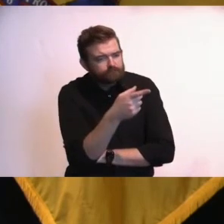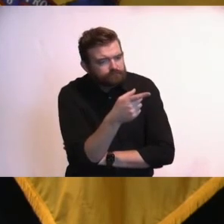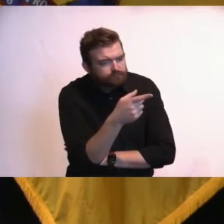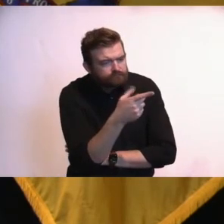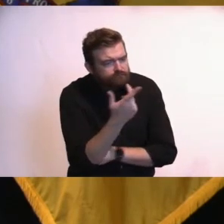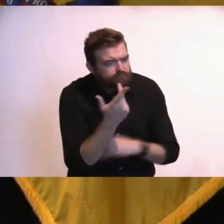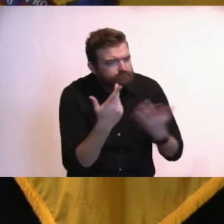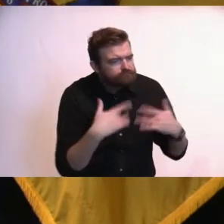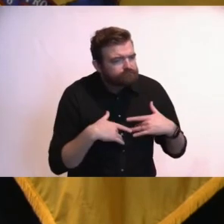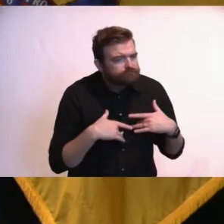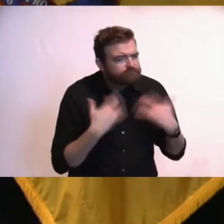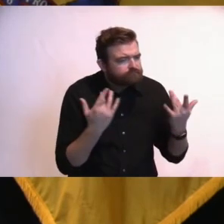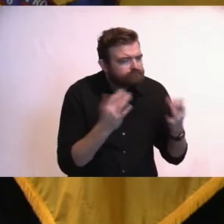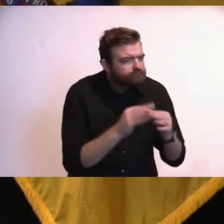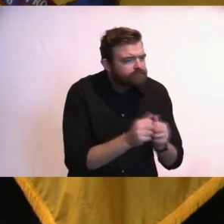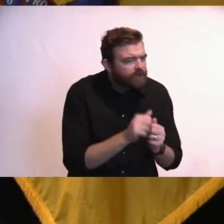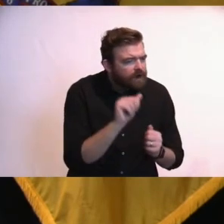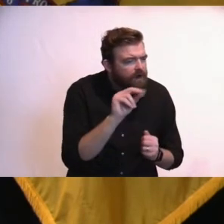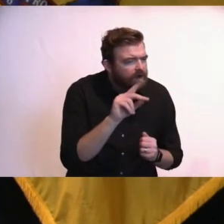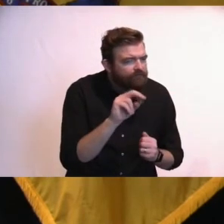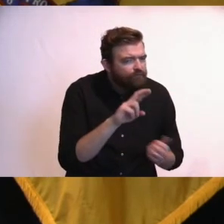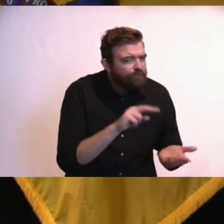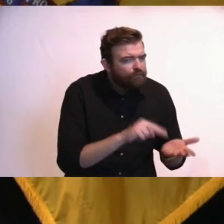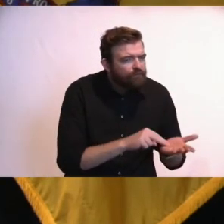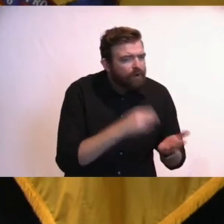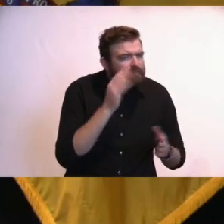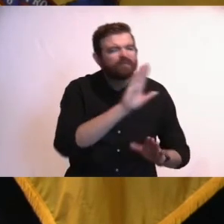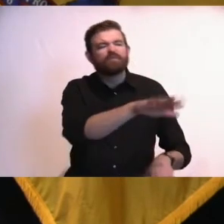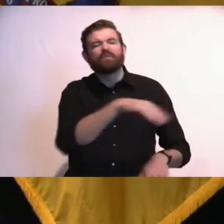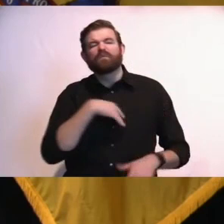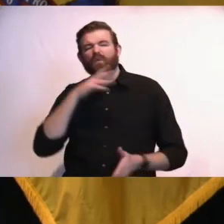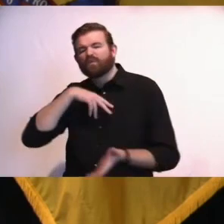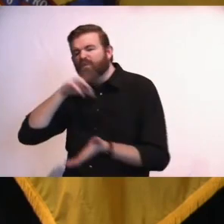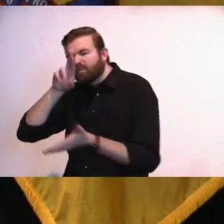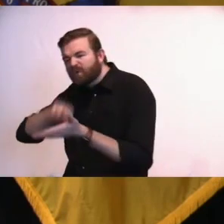think we want to get back to you, Joe, if that's okay on that.